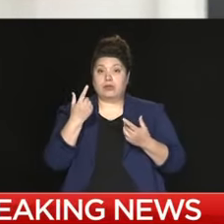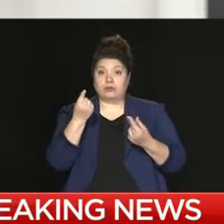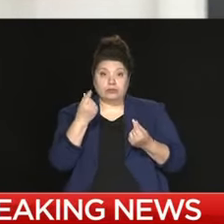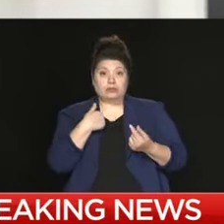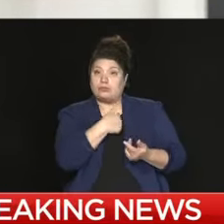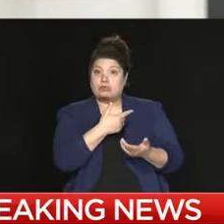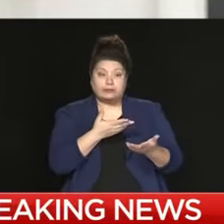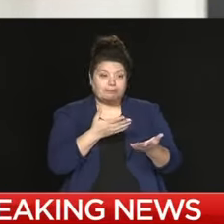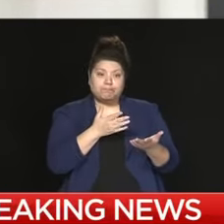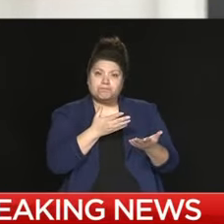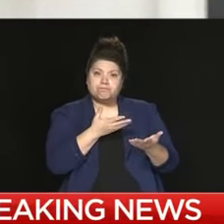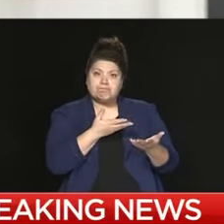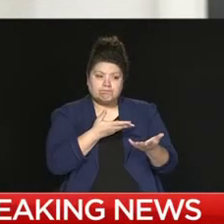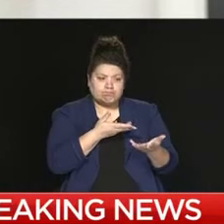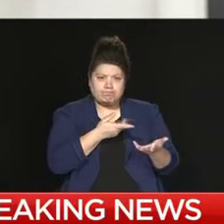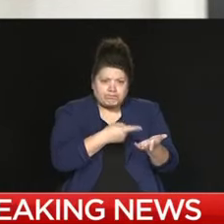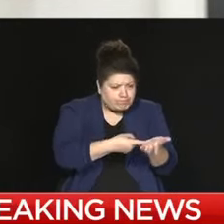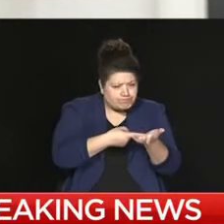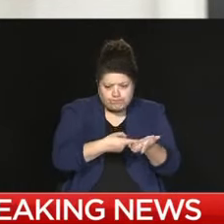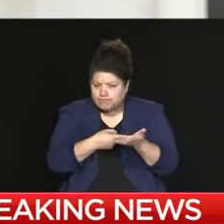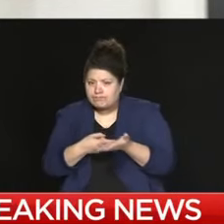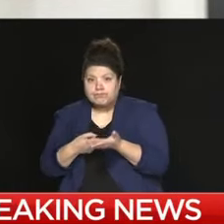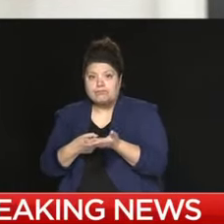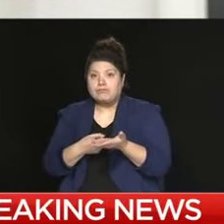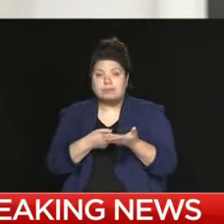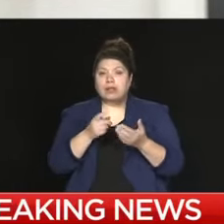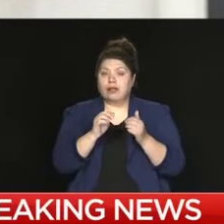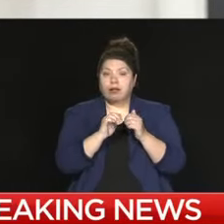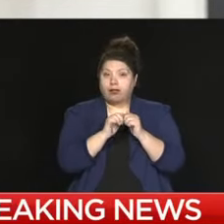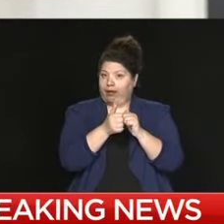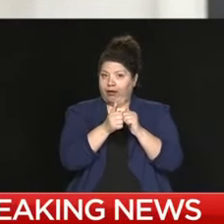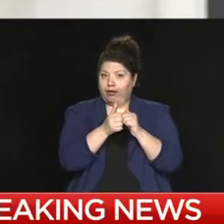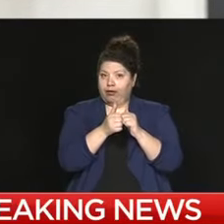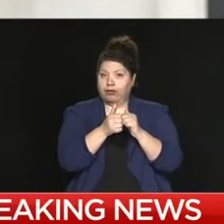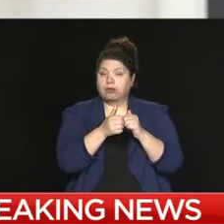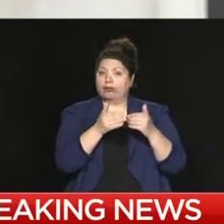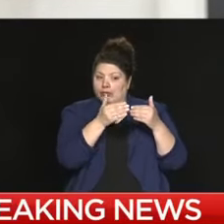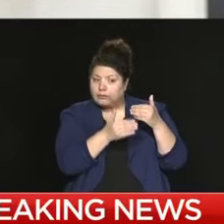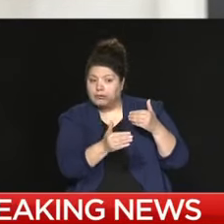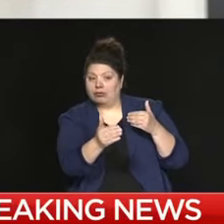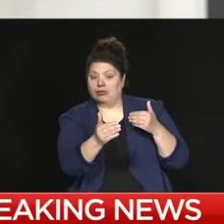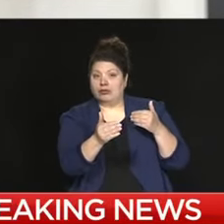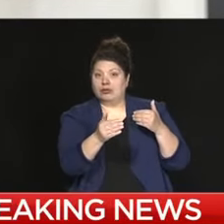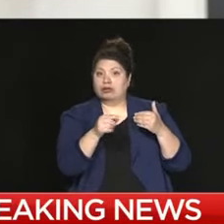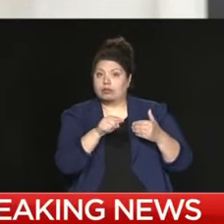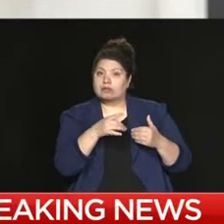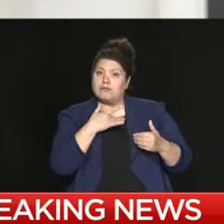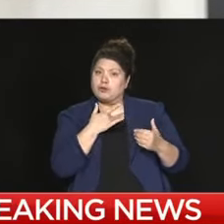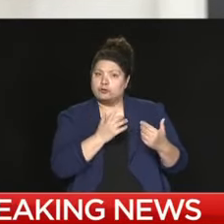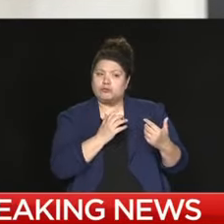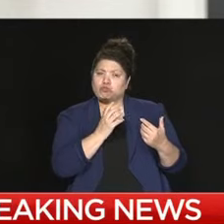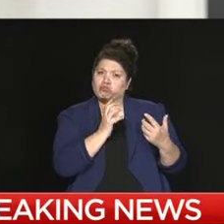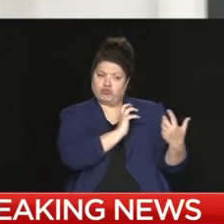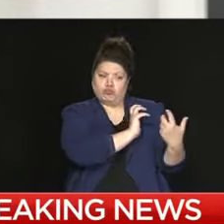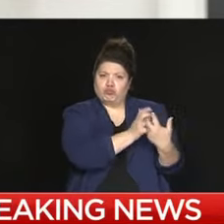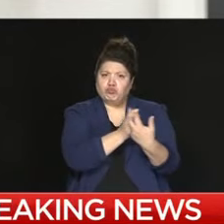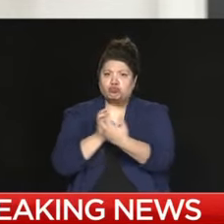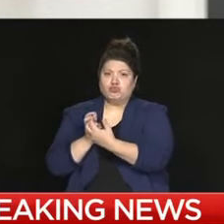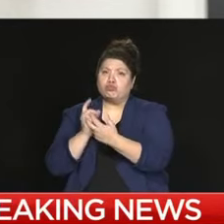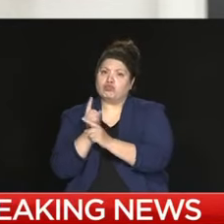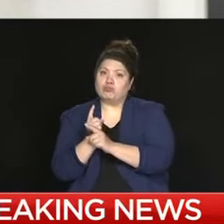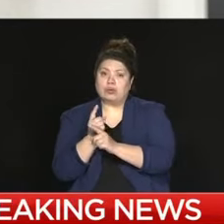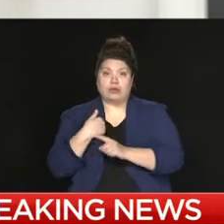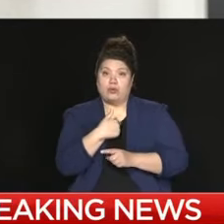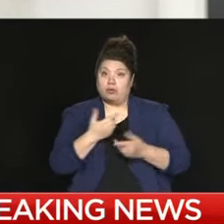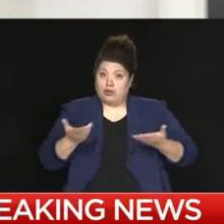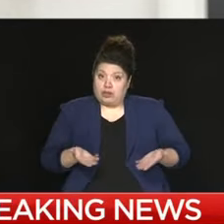days to find a way forward that is appropriate for everyone. We are there to help and make